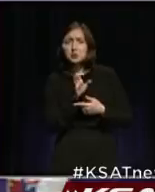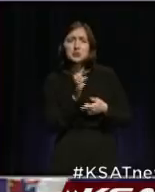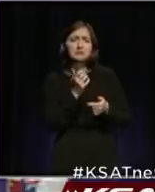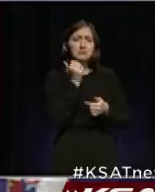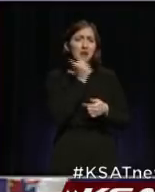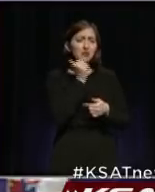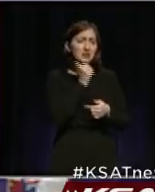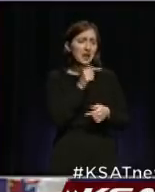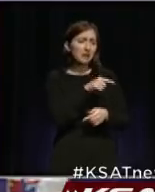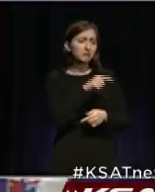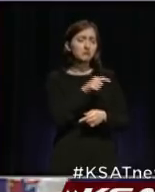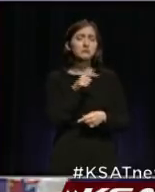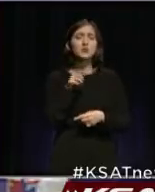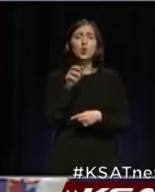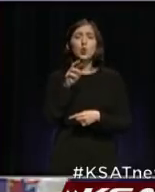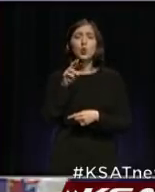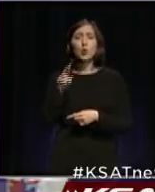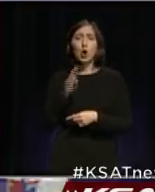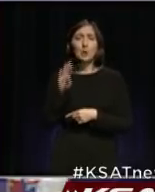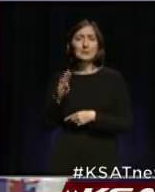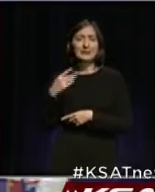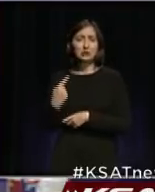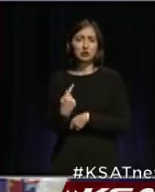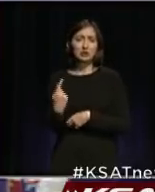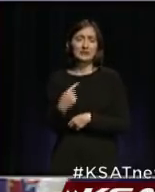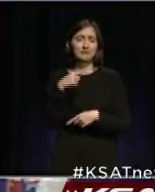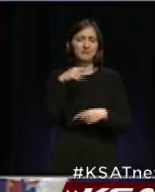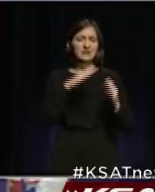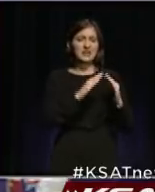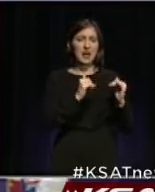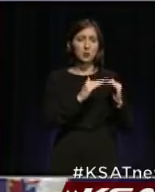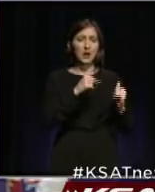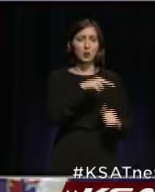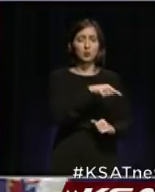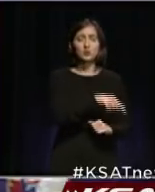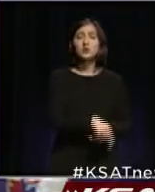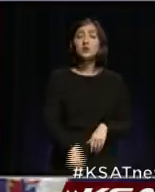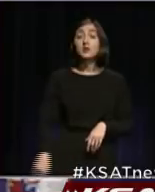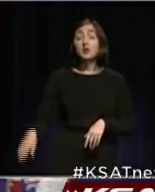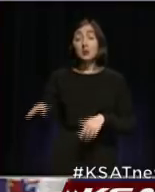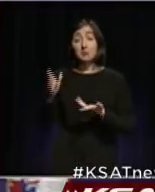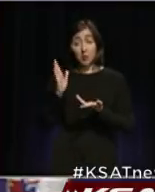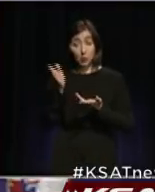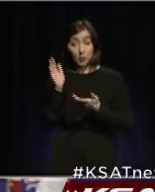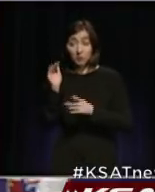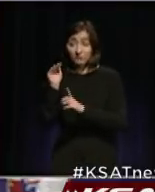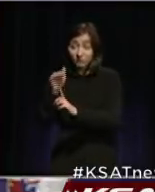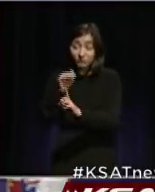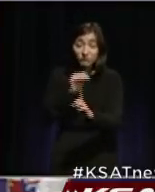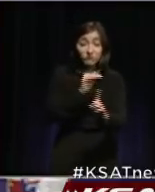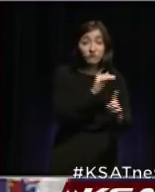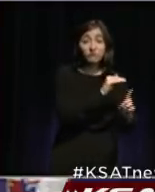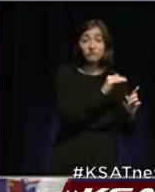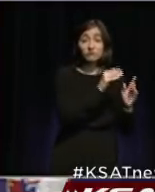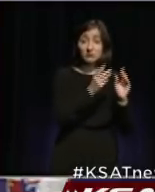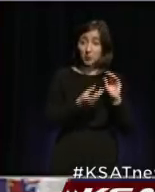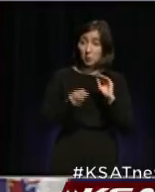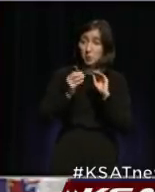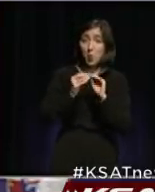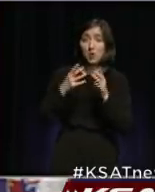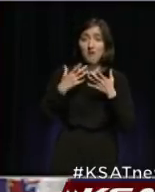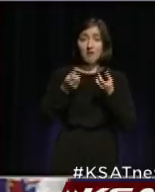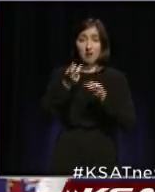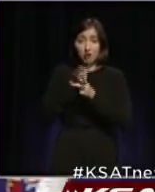they're going to really sock in there and make sure we haven't missed any healthcare professionals. And as I mentioned, I think day